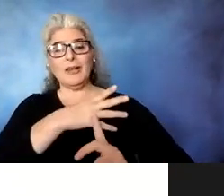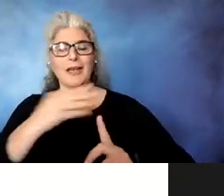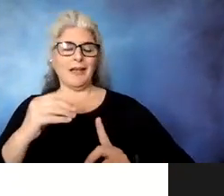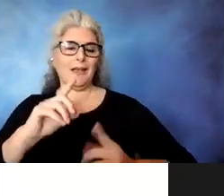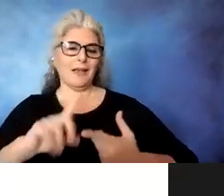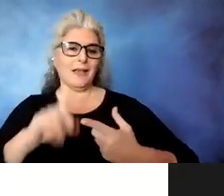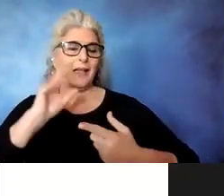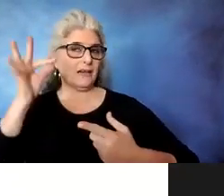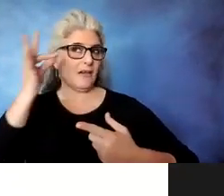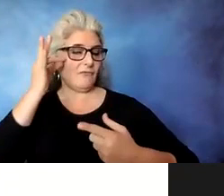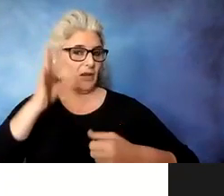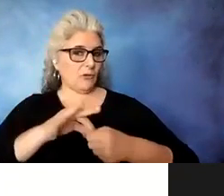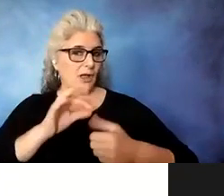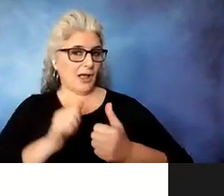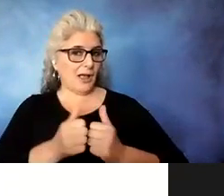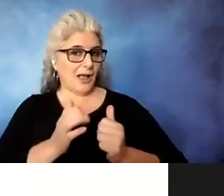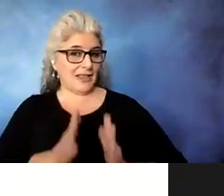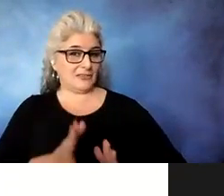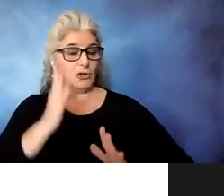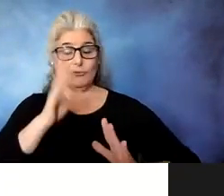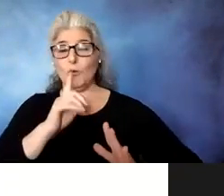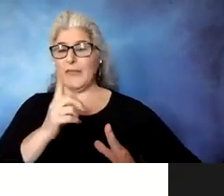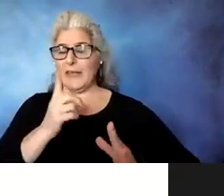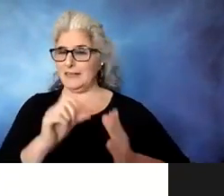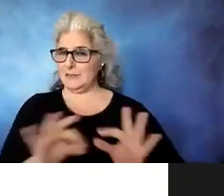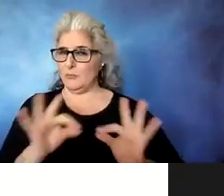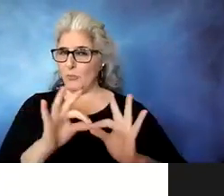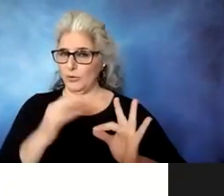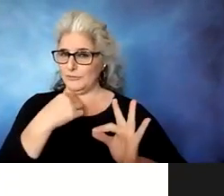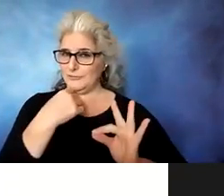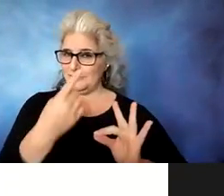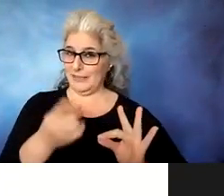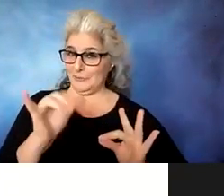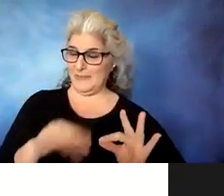know, and I'm going to say that a couple of times through this training.